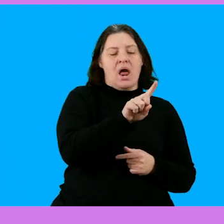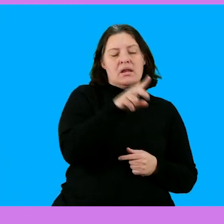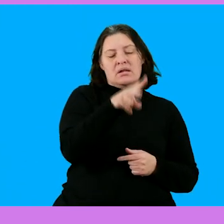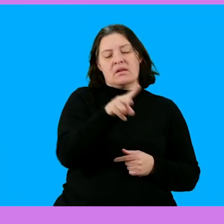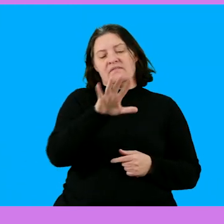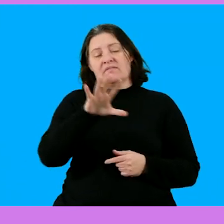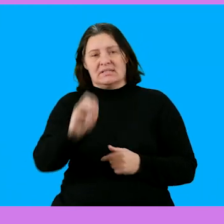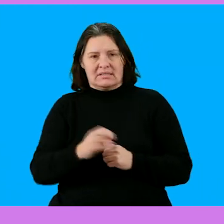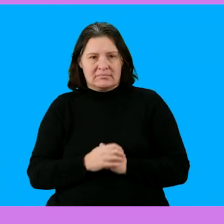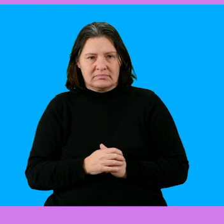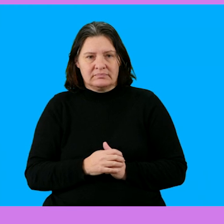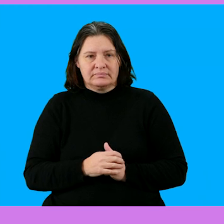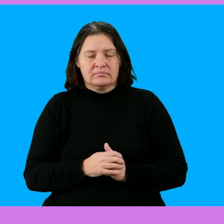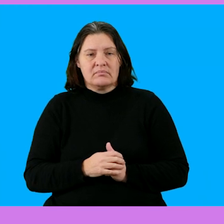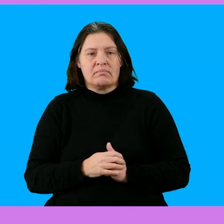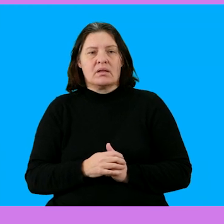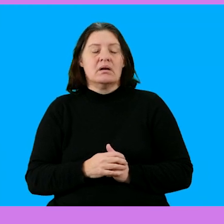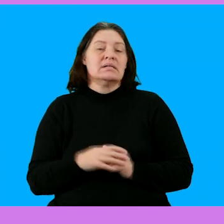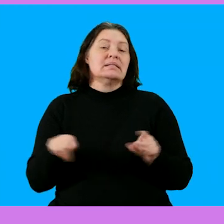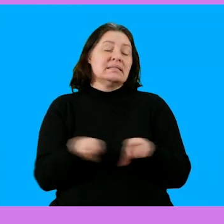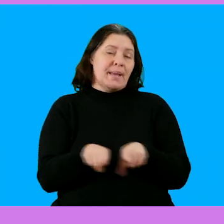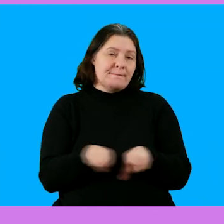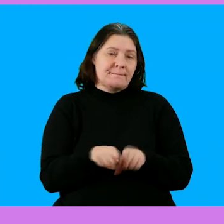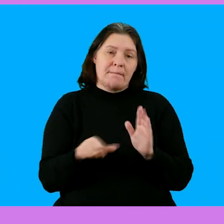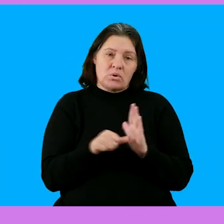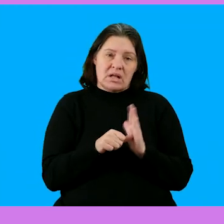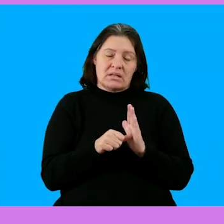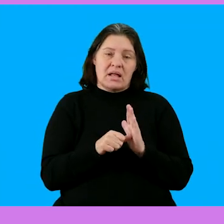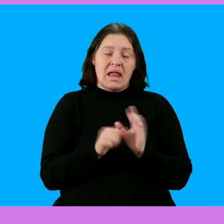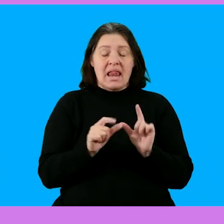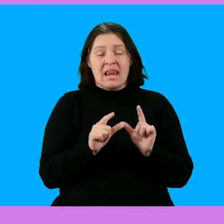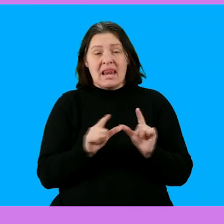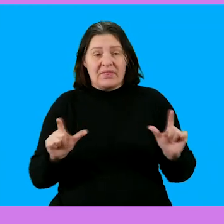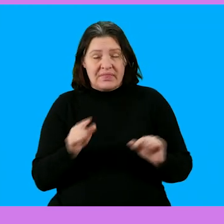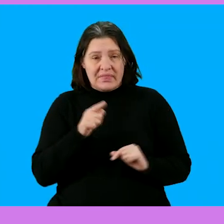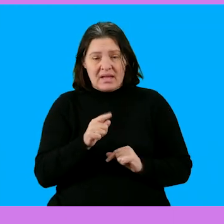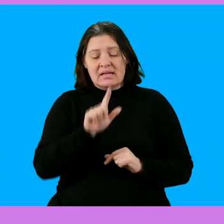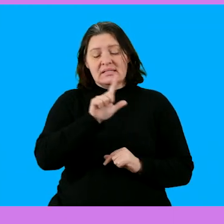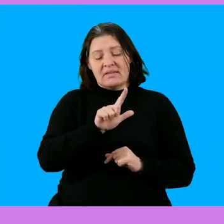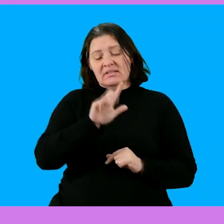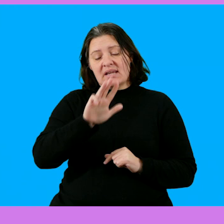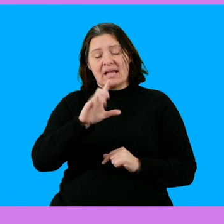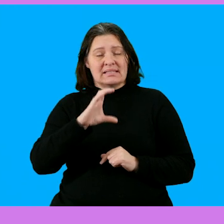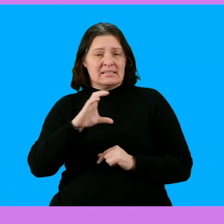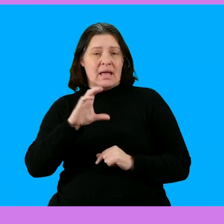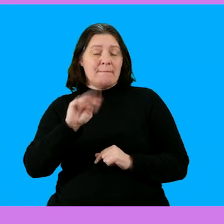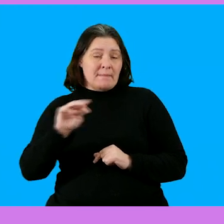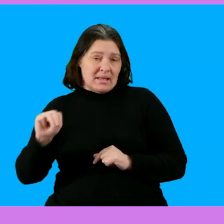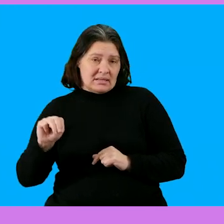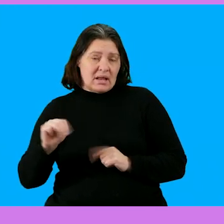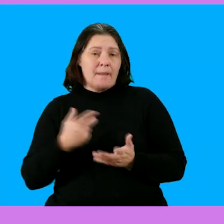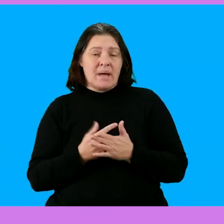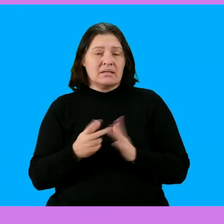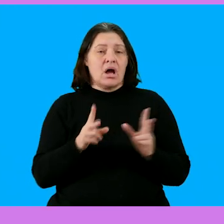of 1:50. There's the picture. And then, also important, the length of the truck in the picture is 79